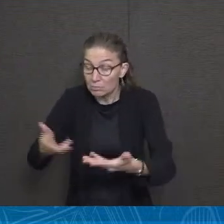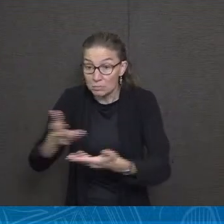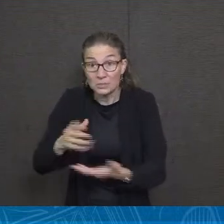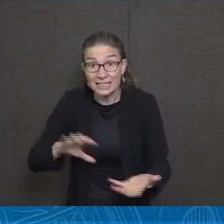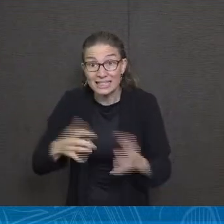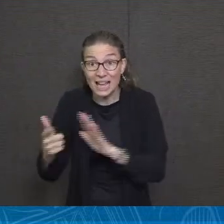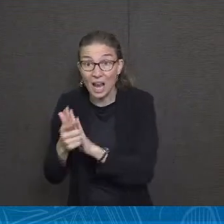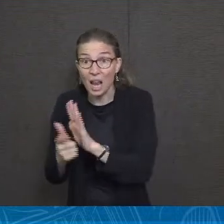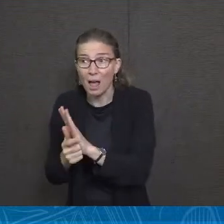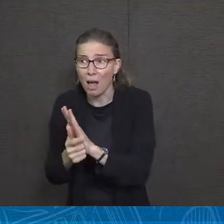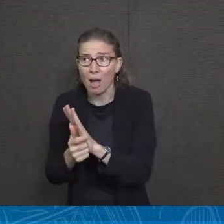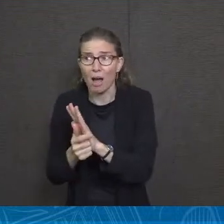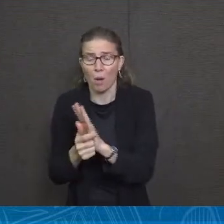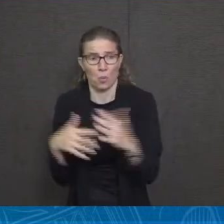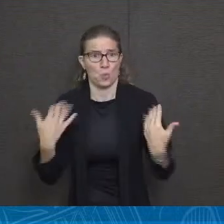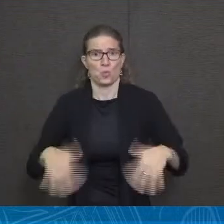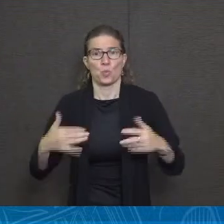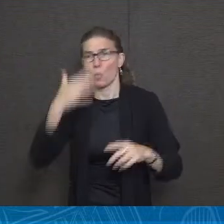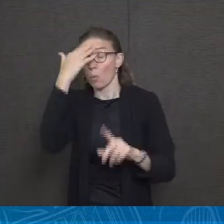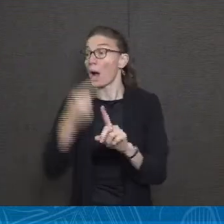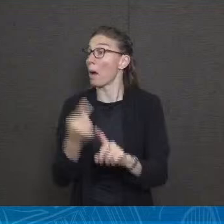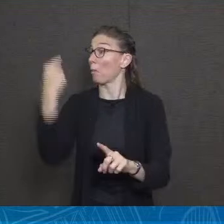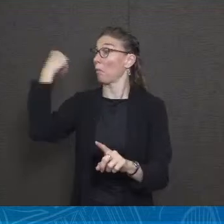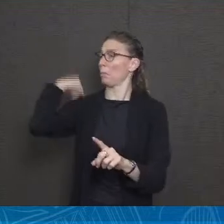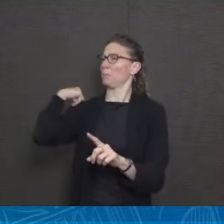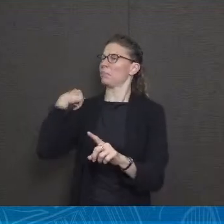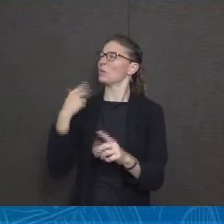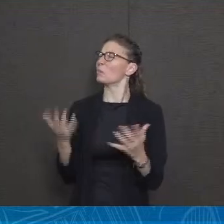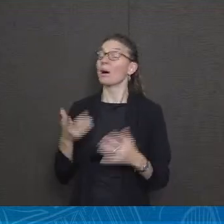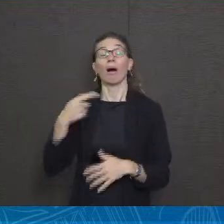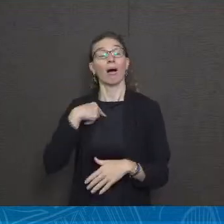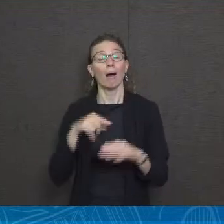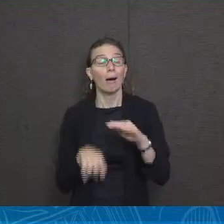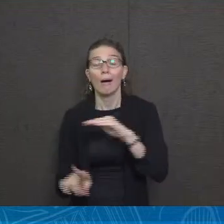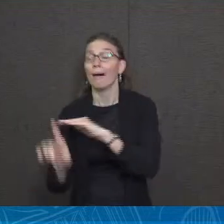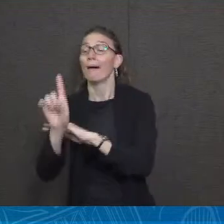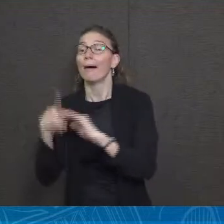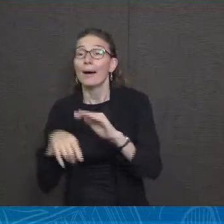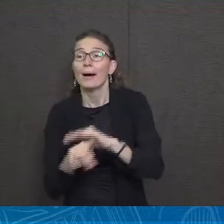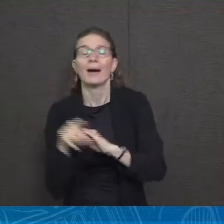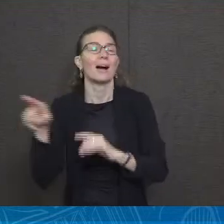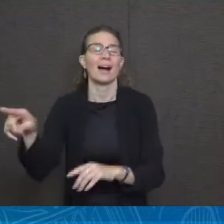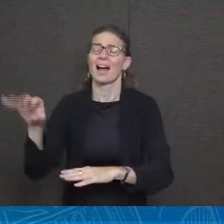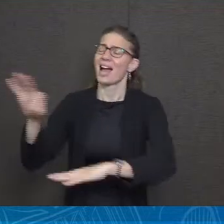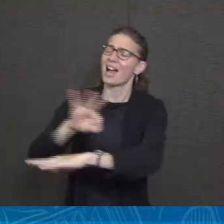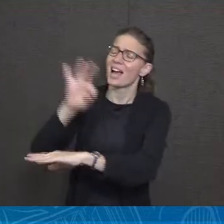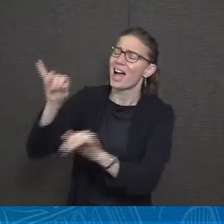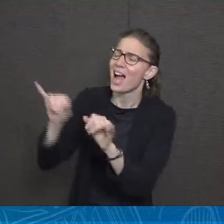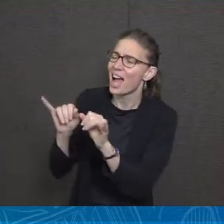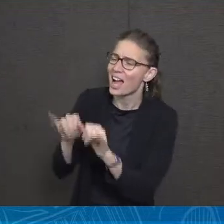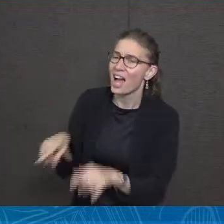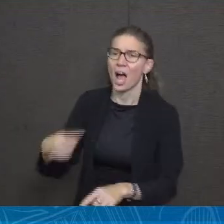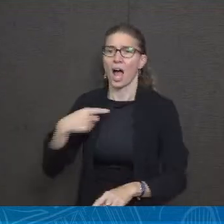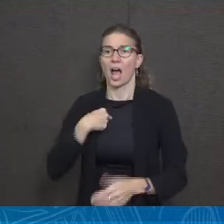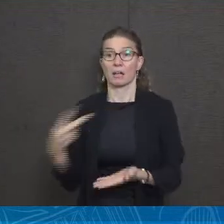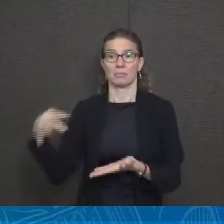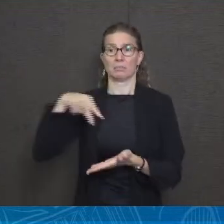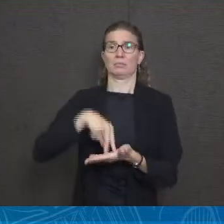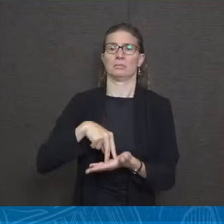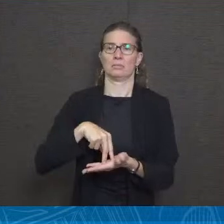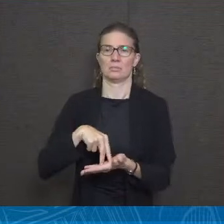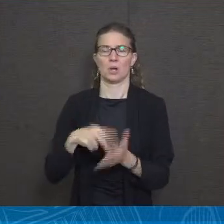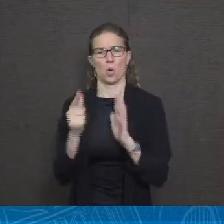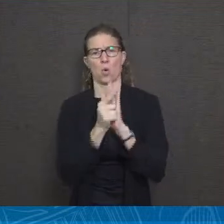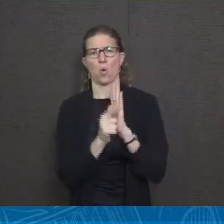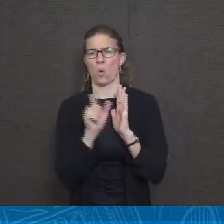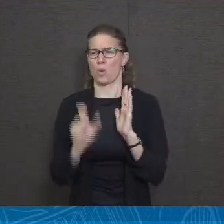what disaster law was. I used to turn up to conferences with engineers and scientists and stand up as the lawyer, and they'd think, what are you